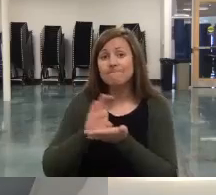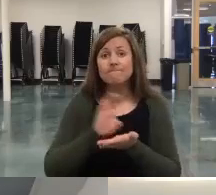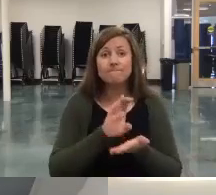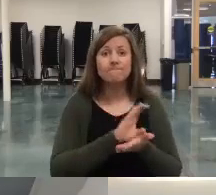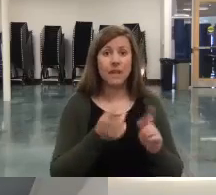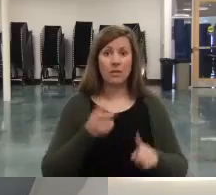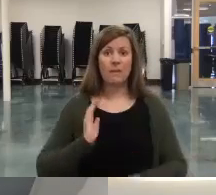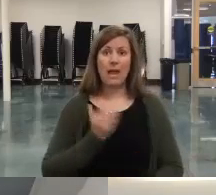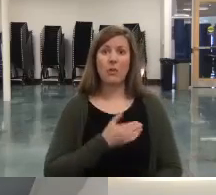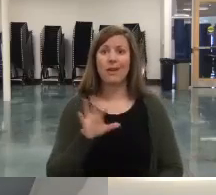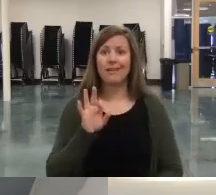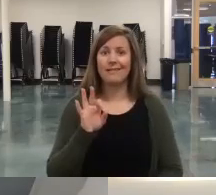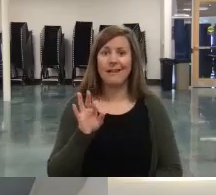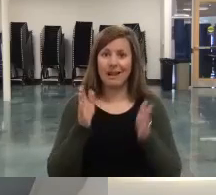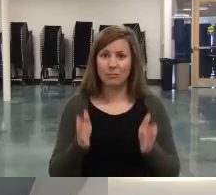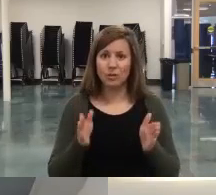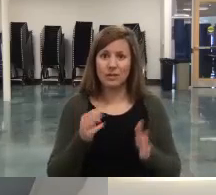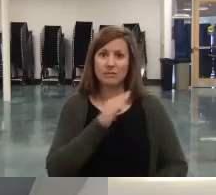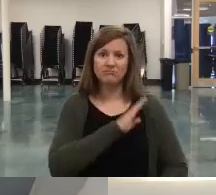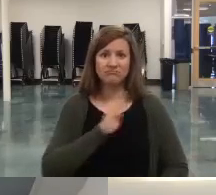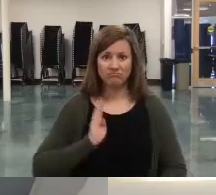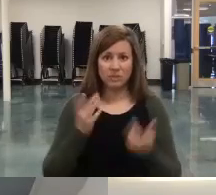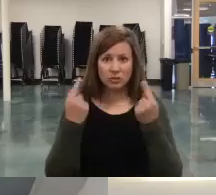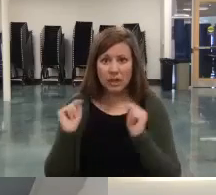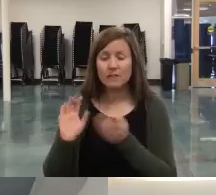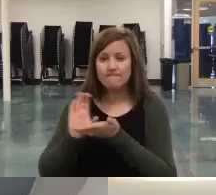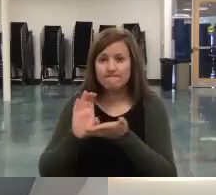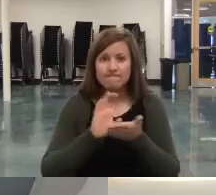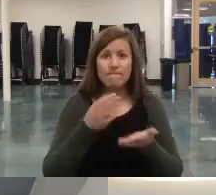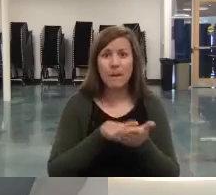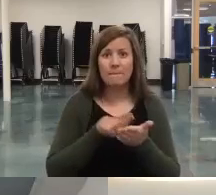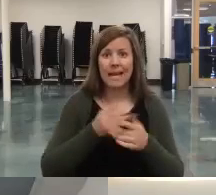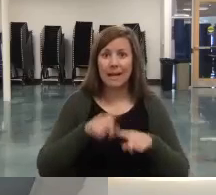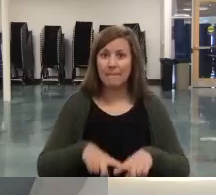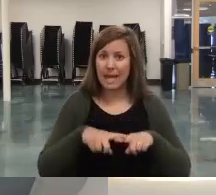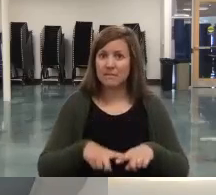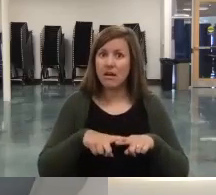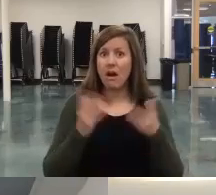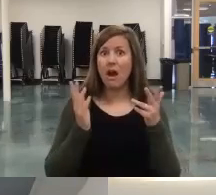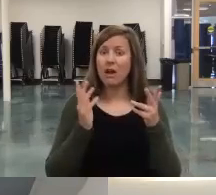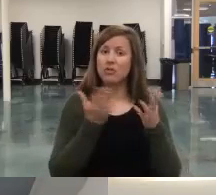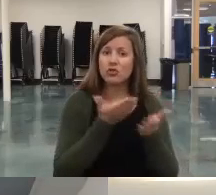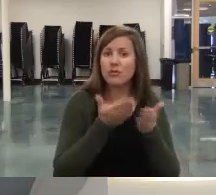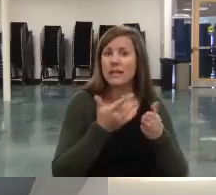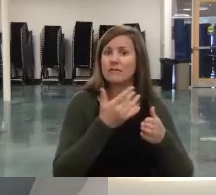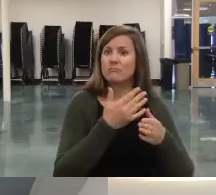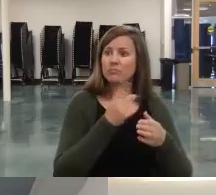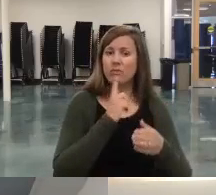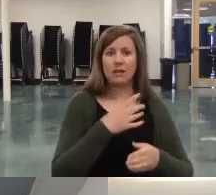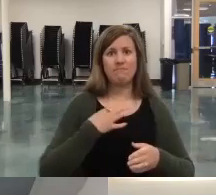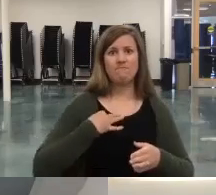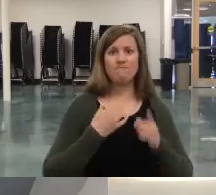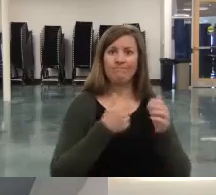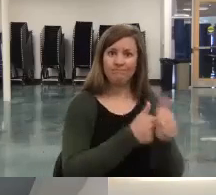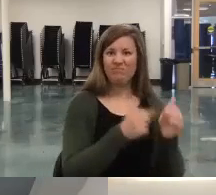board who allocates the money based on statutorily eligible service areas. So if you